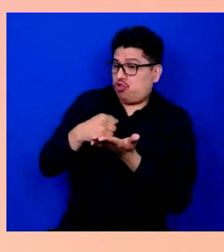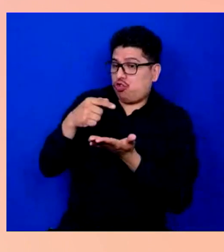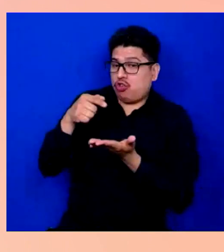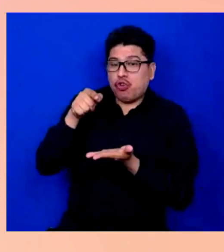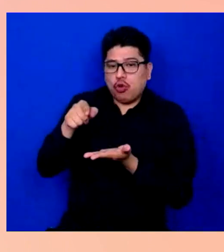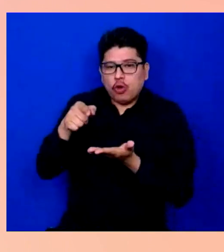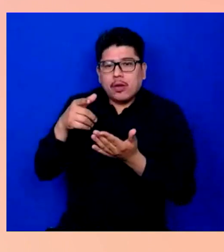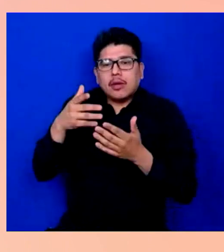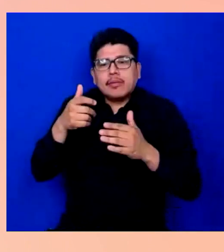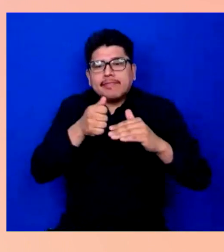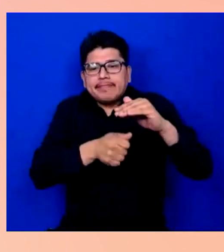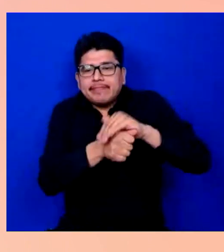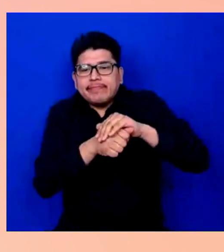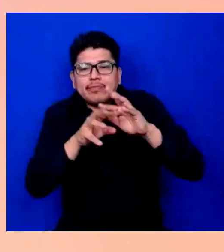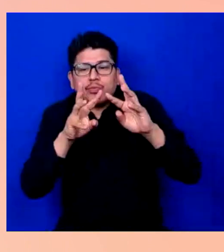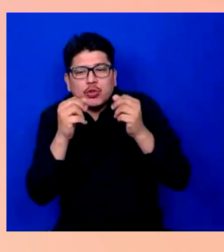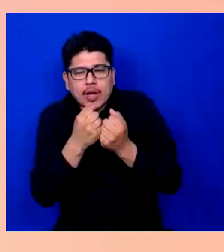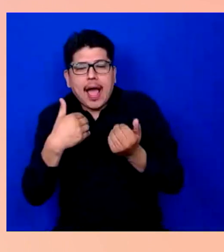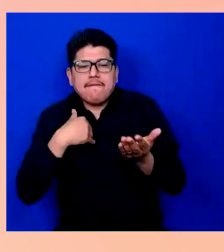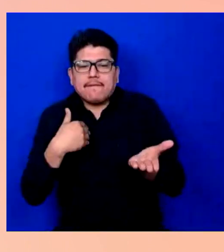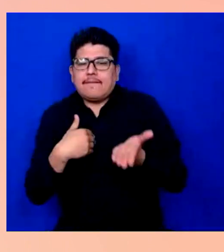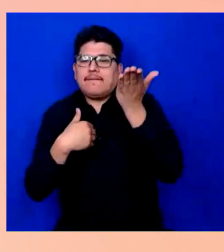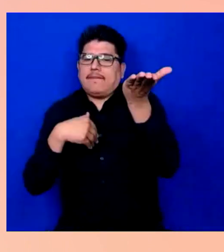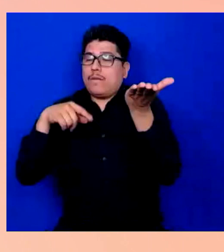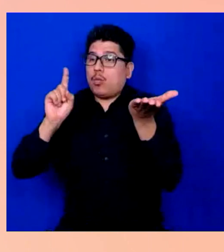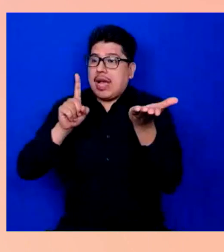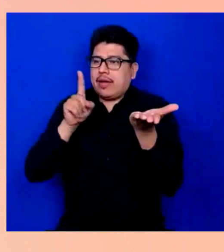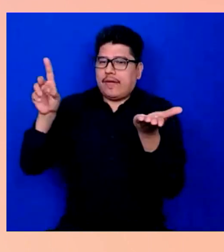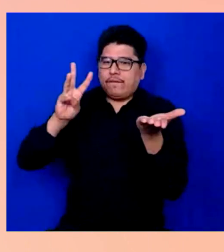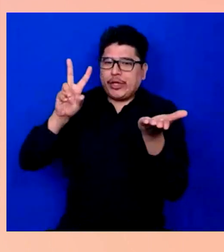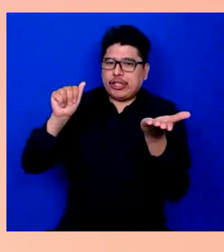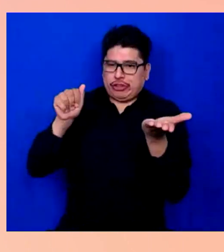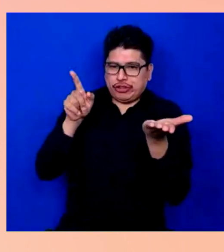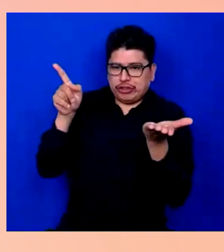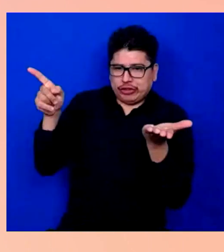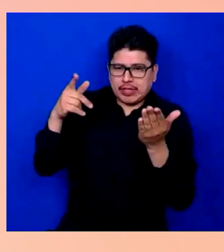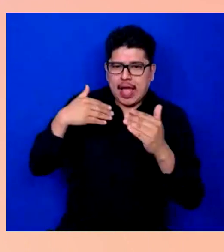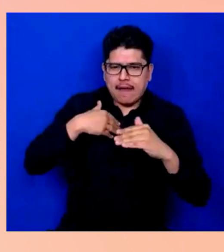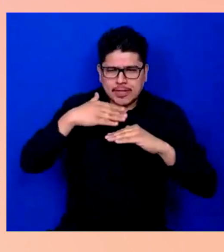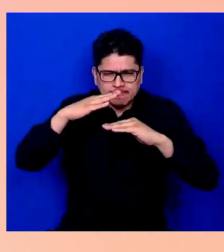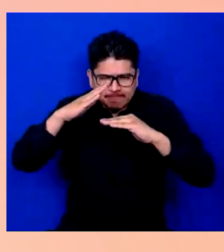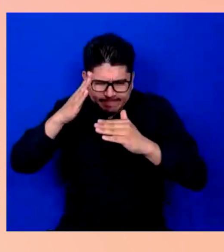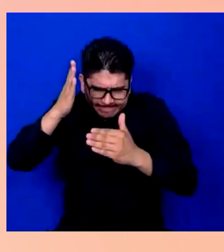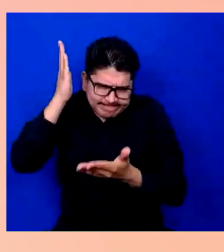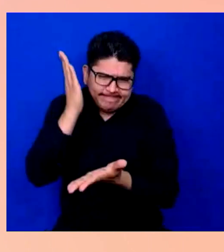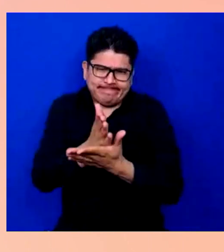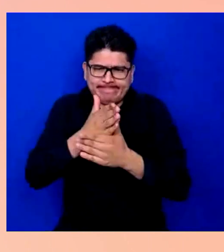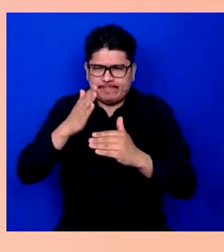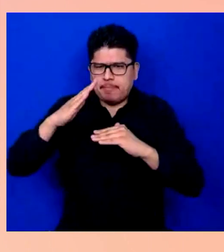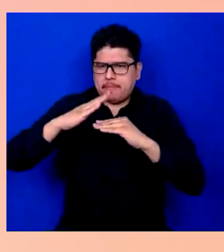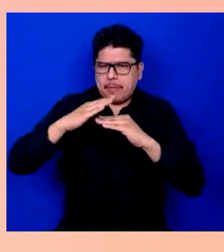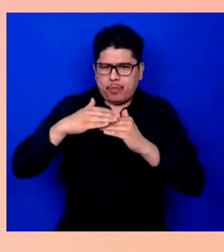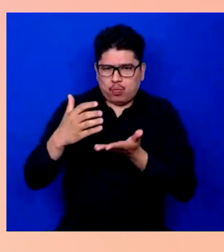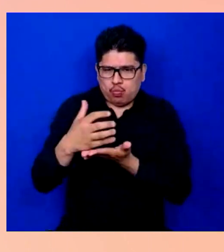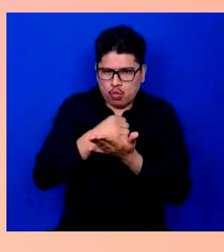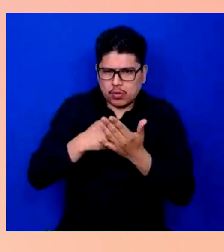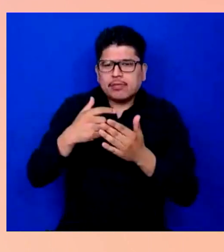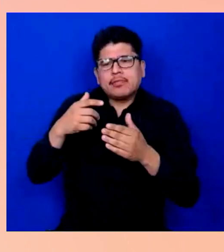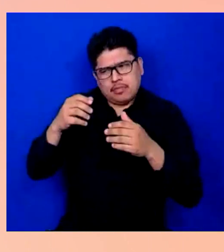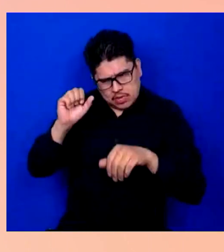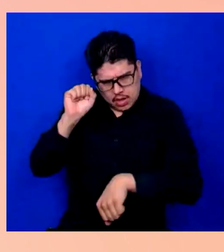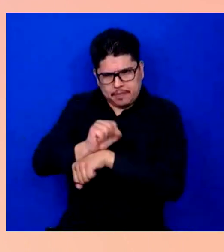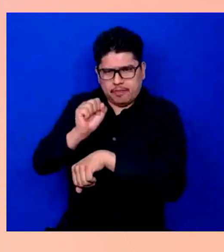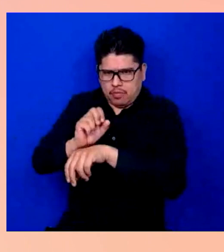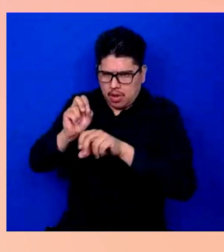West Virginia that would end subminimum wage and would create an employment first policy. And employment first would mean that